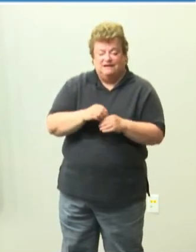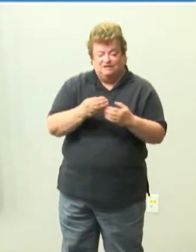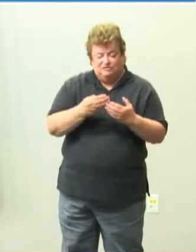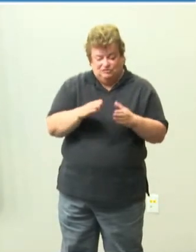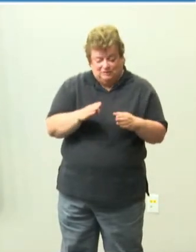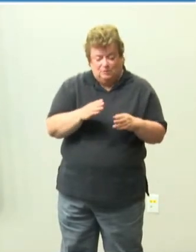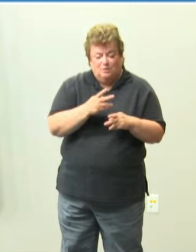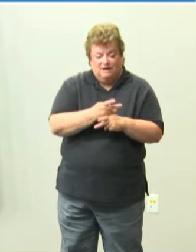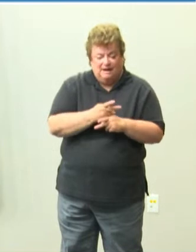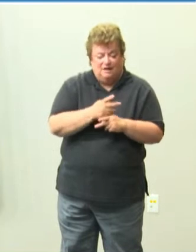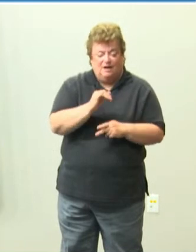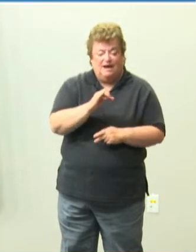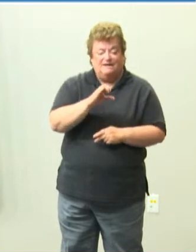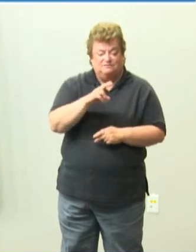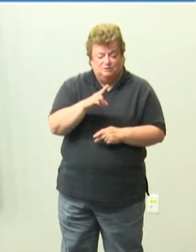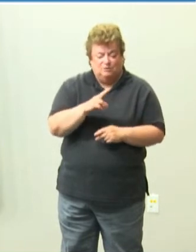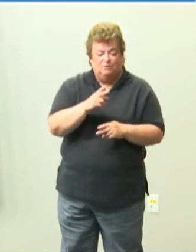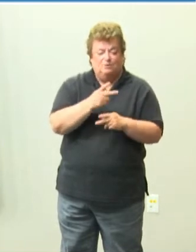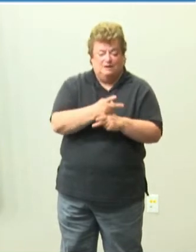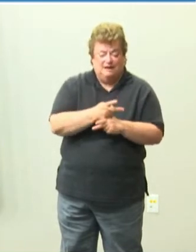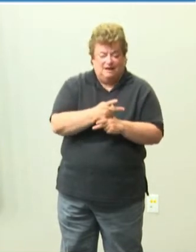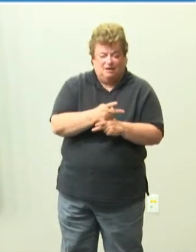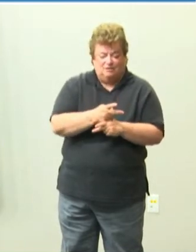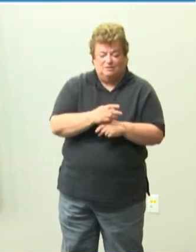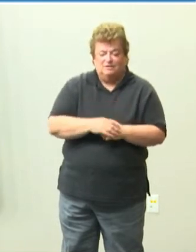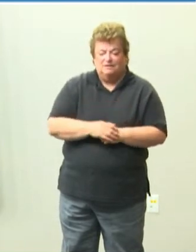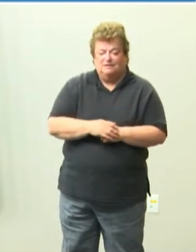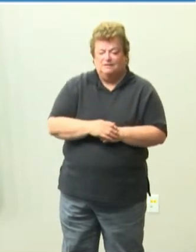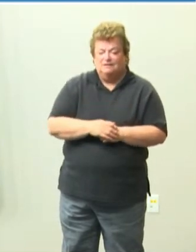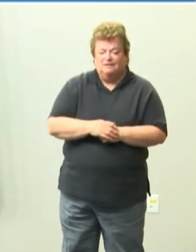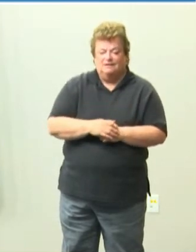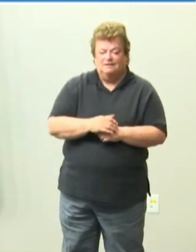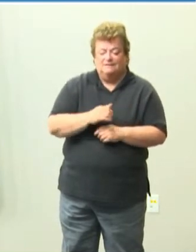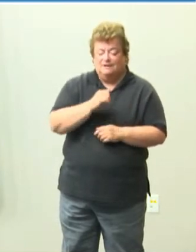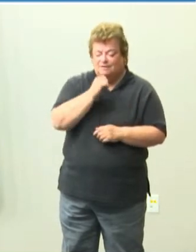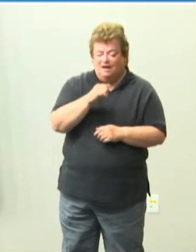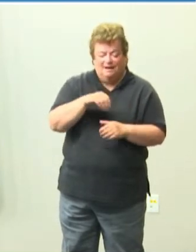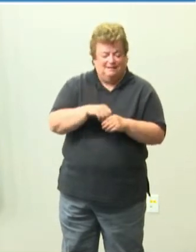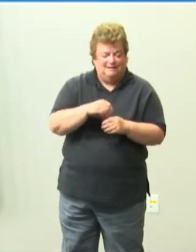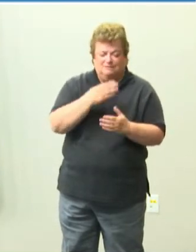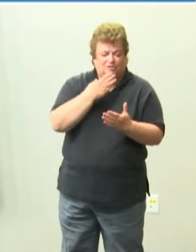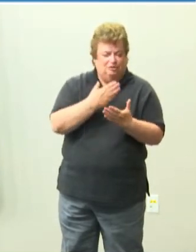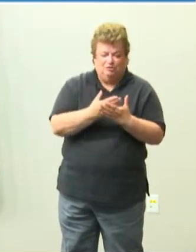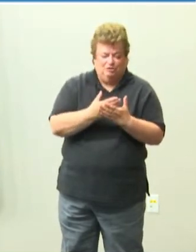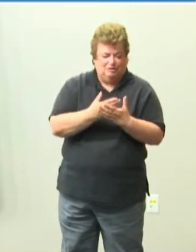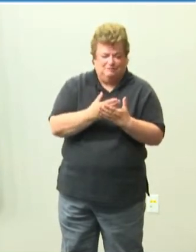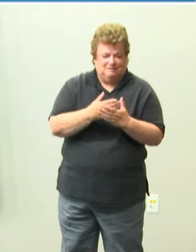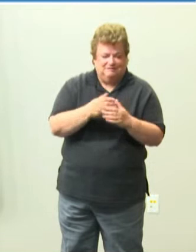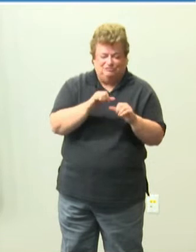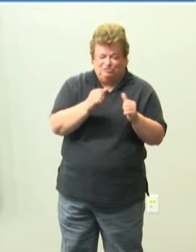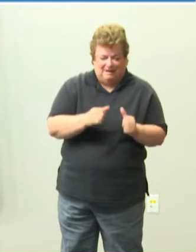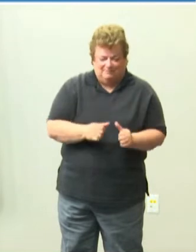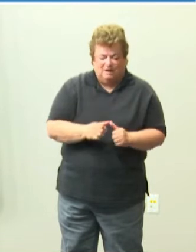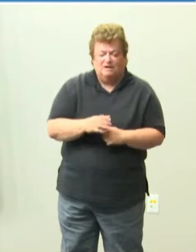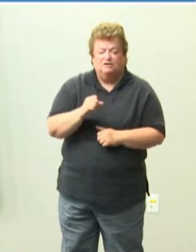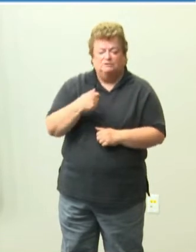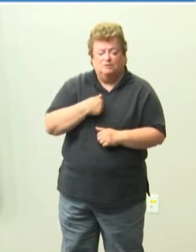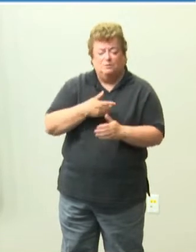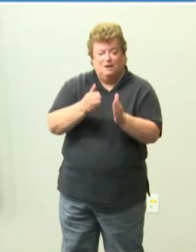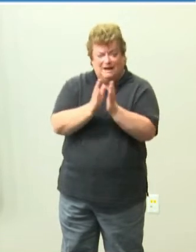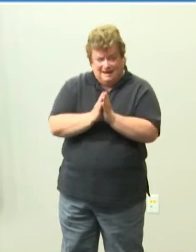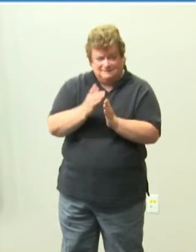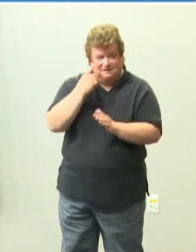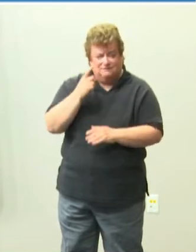care, they're throughout, and some of them aren't in the best shape. So here's what we're asking of you. The